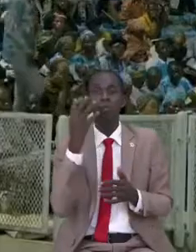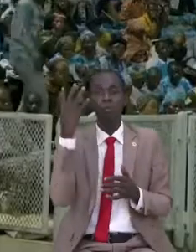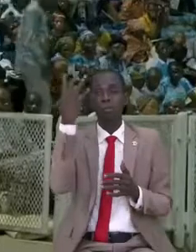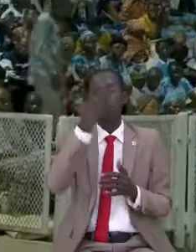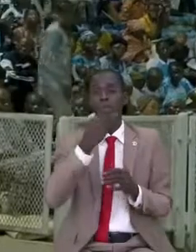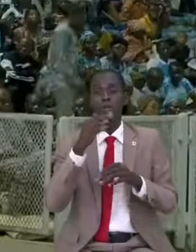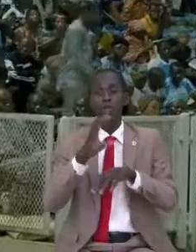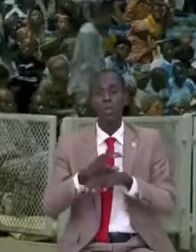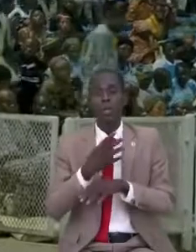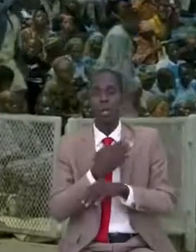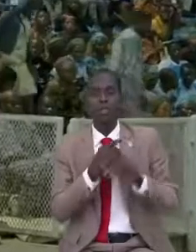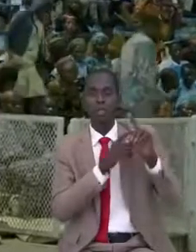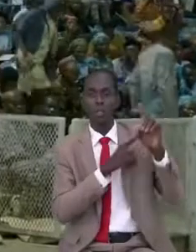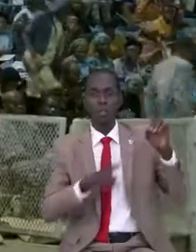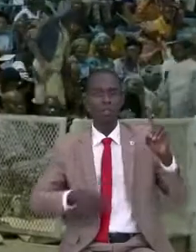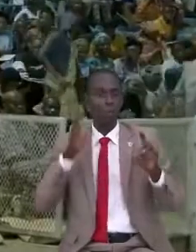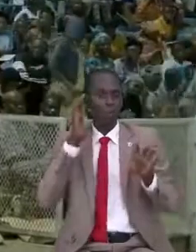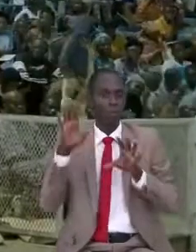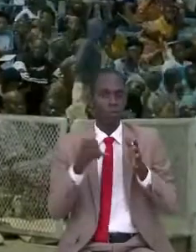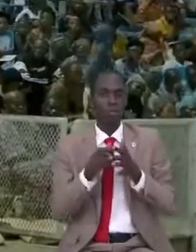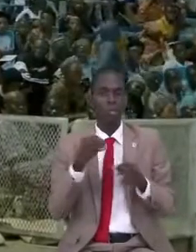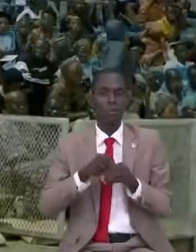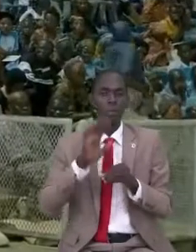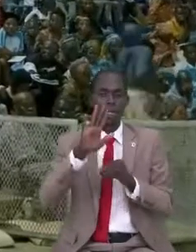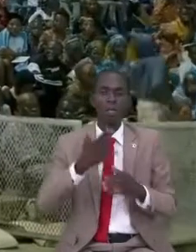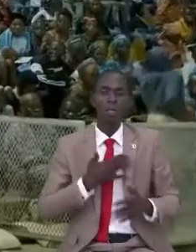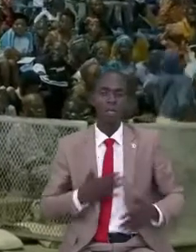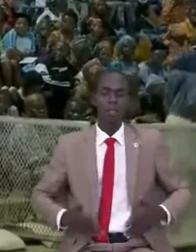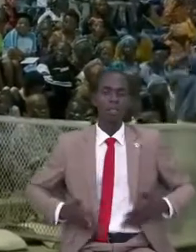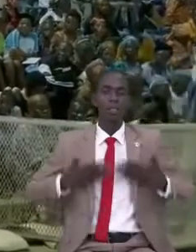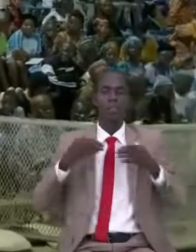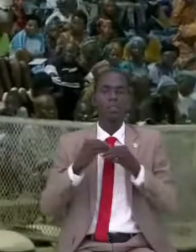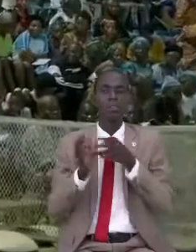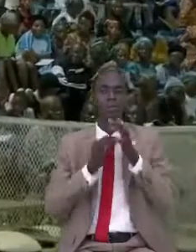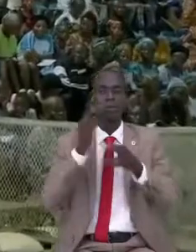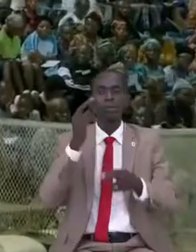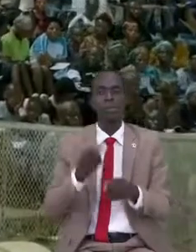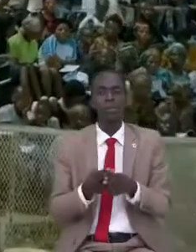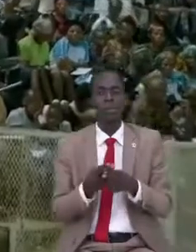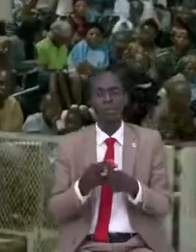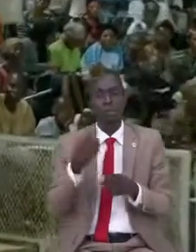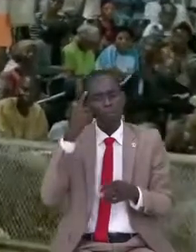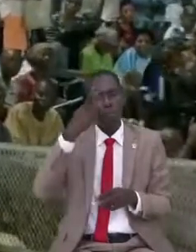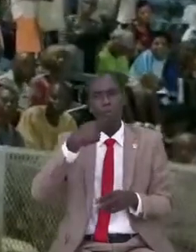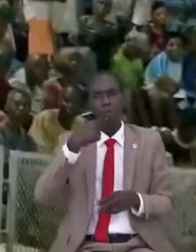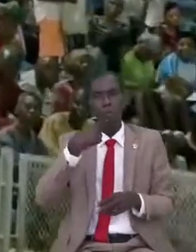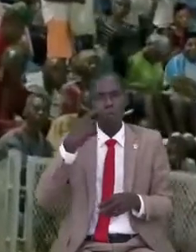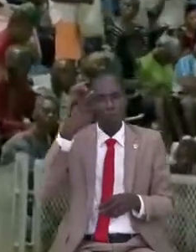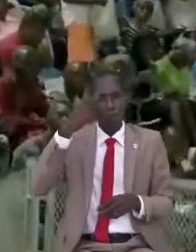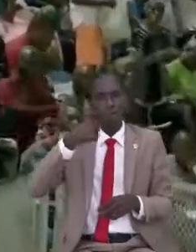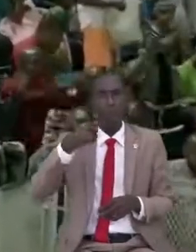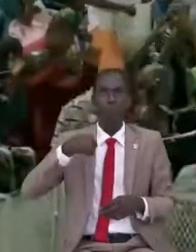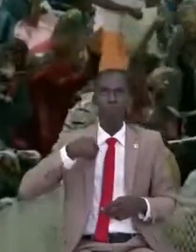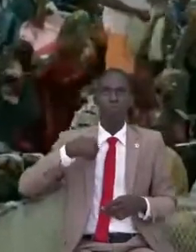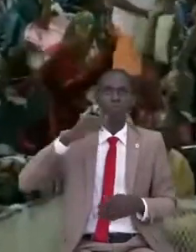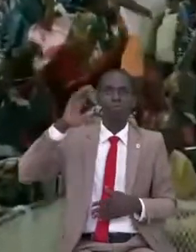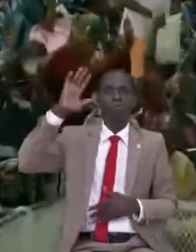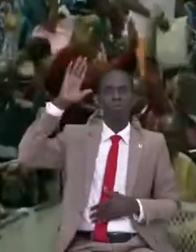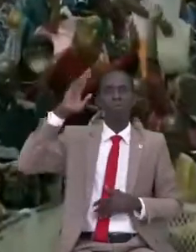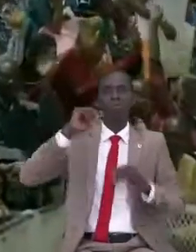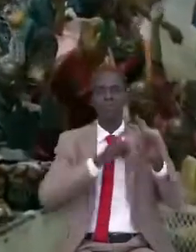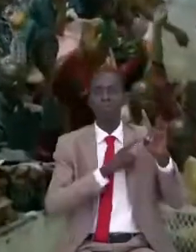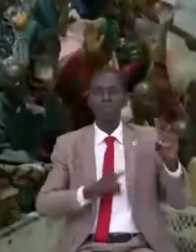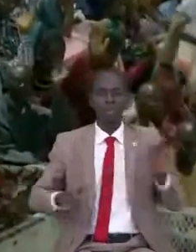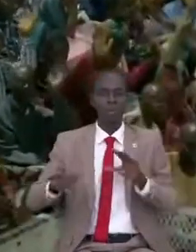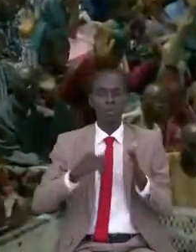and the Lord will do it in your life. Where are you there? I said, where are you there? The Lord perform